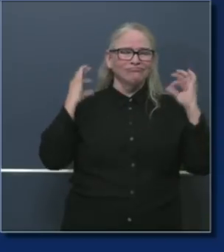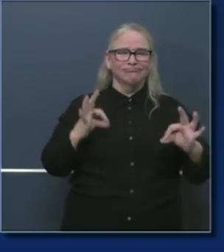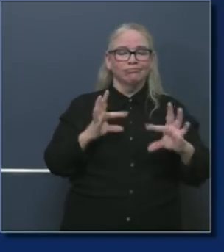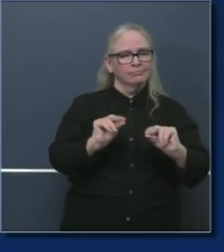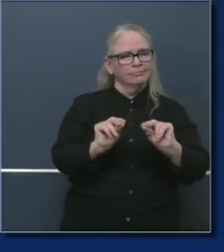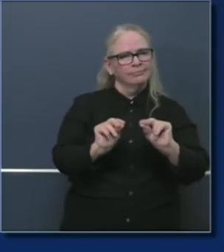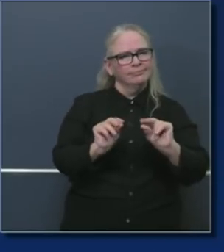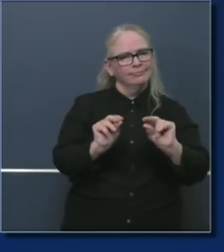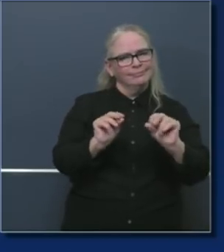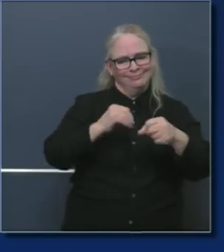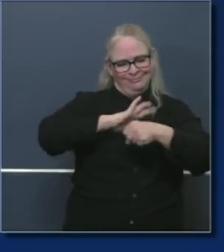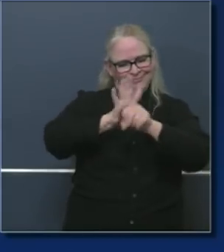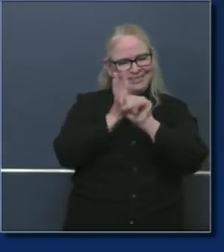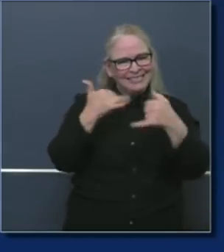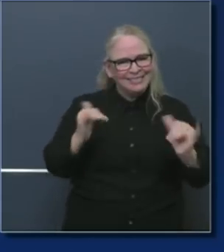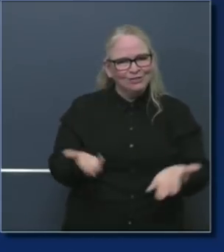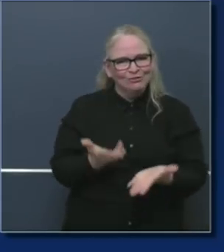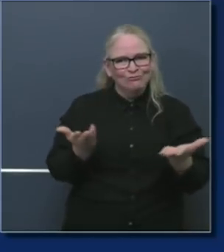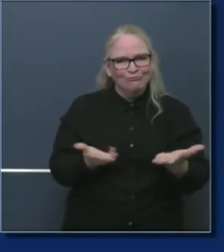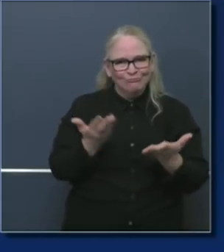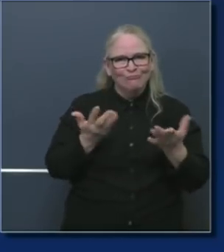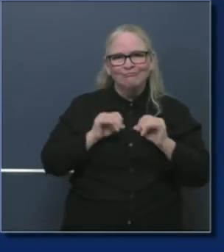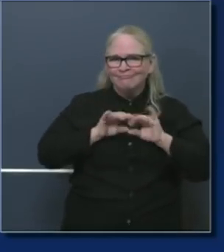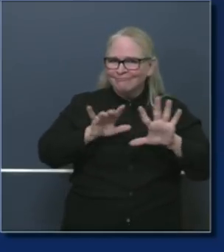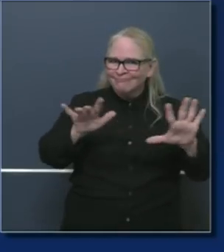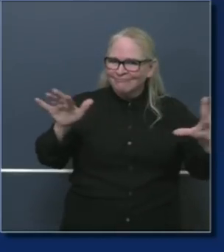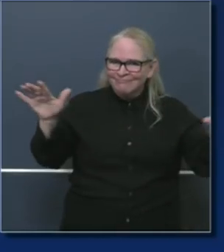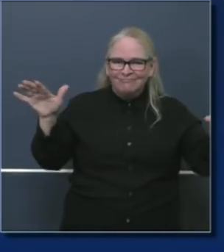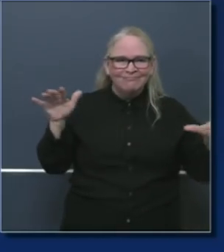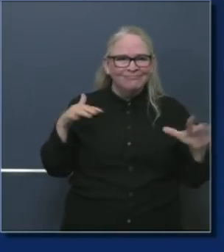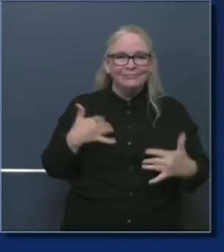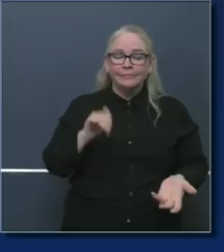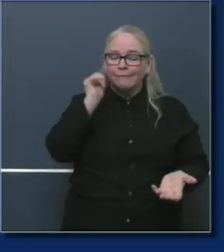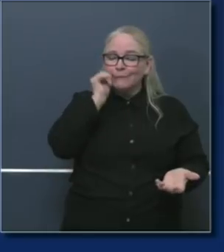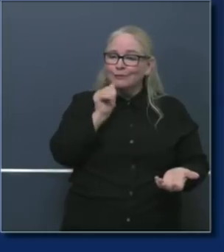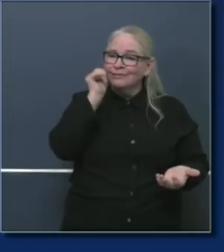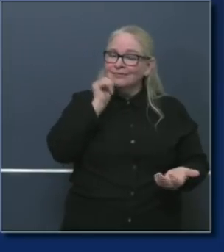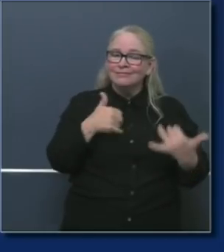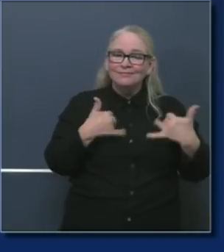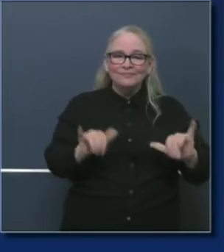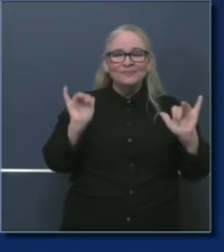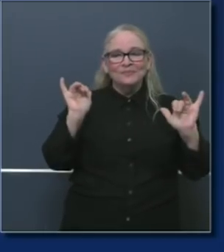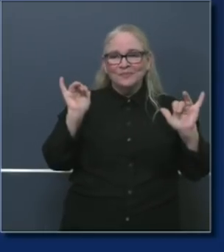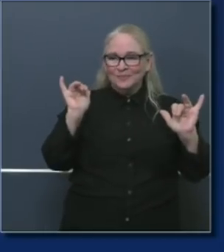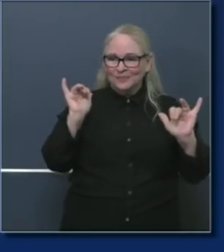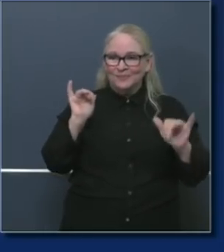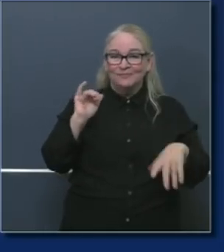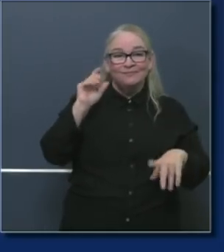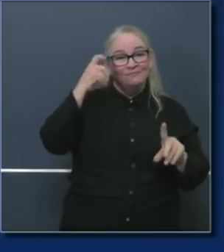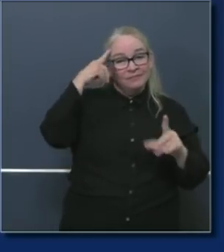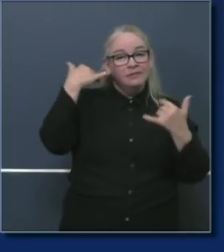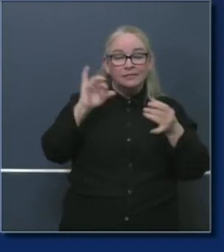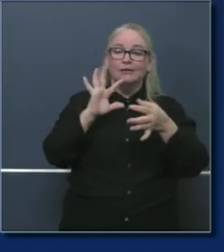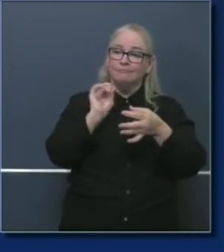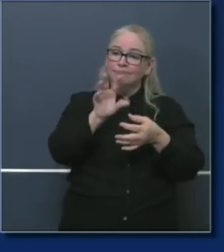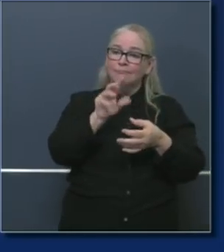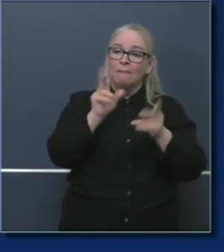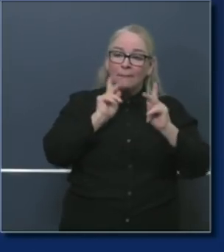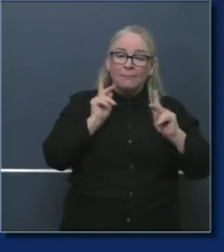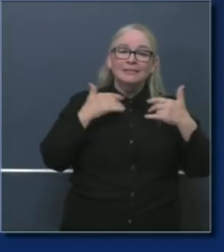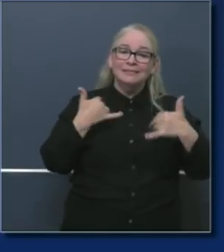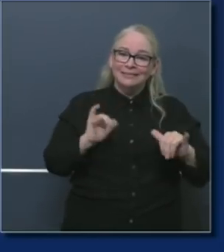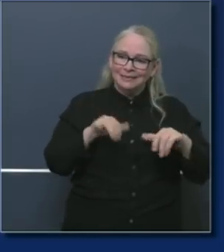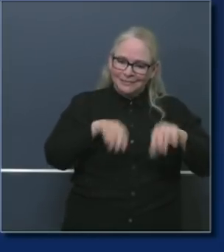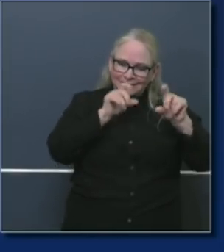spreading. Daily, the governor updates the number of new cases. Even despite increased testing, we still see a number